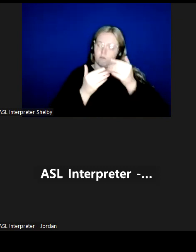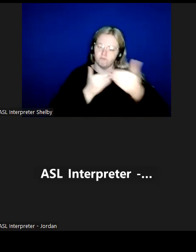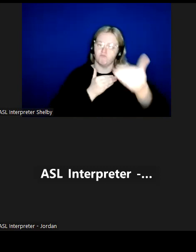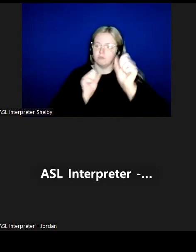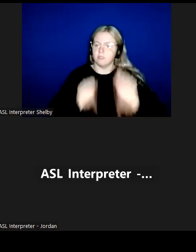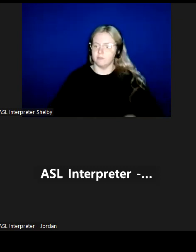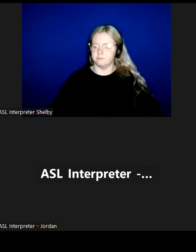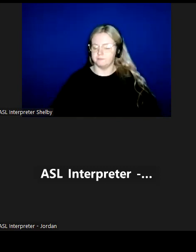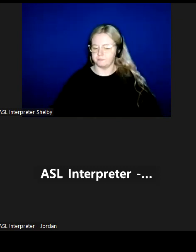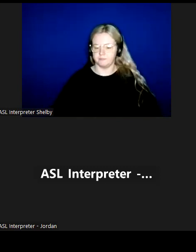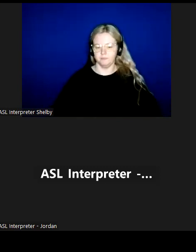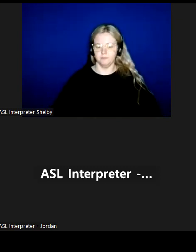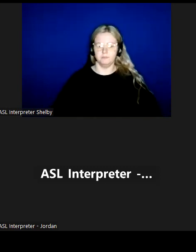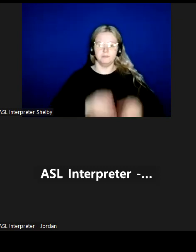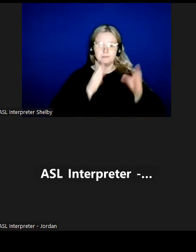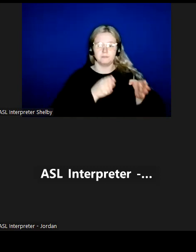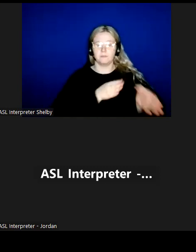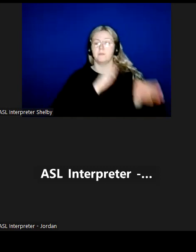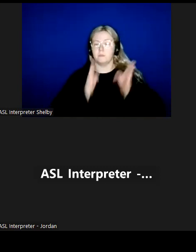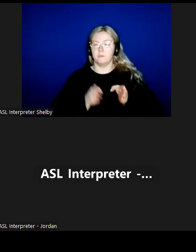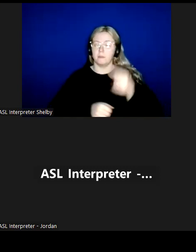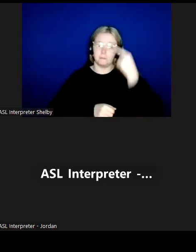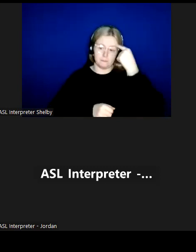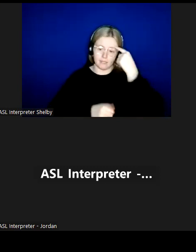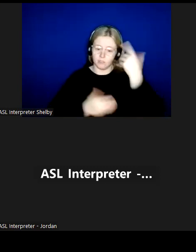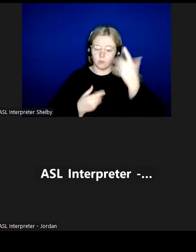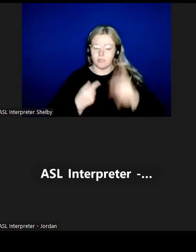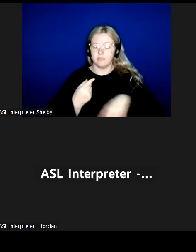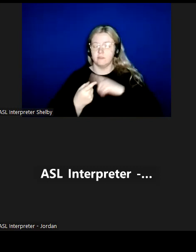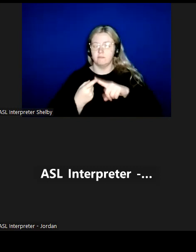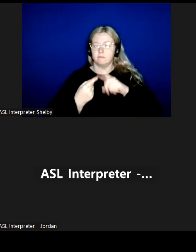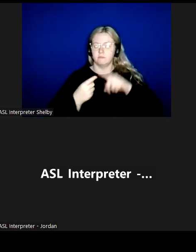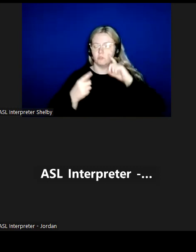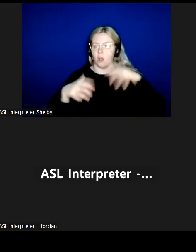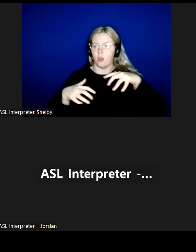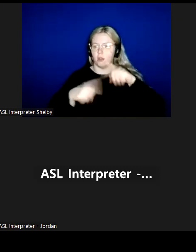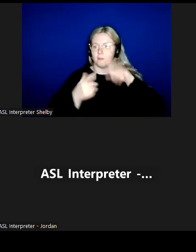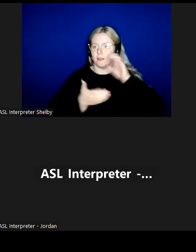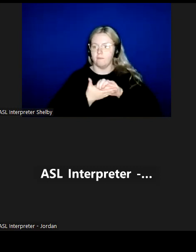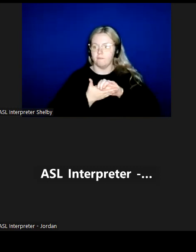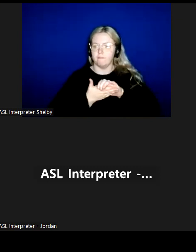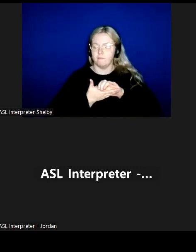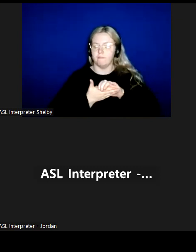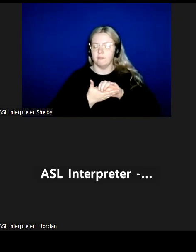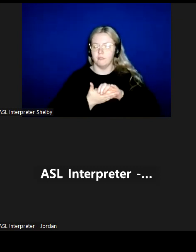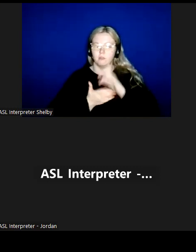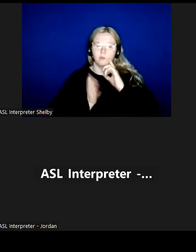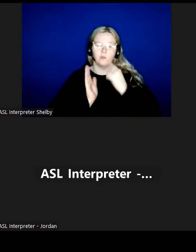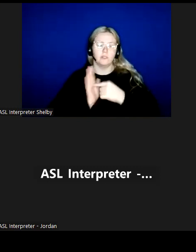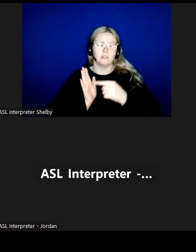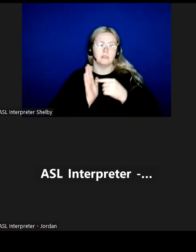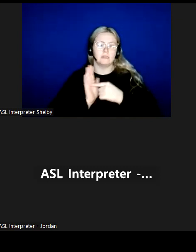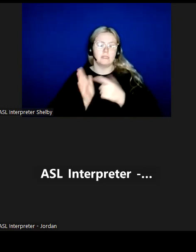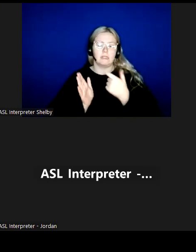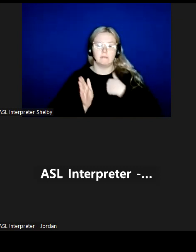Some mental things that we might experience: disbelief, right? So a common thing could be, I walk